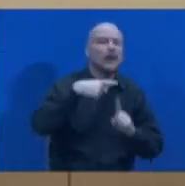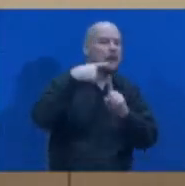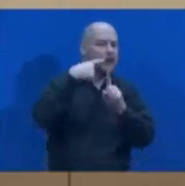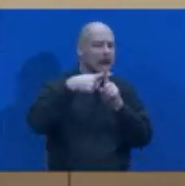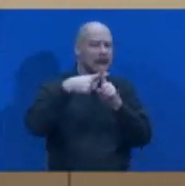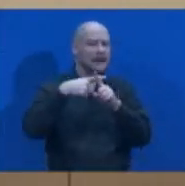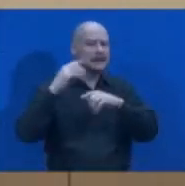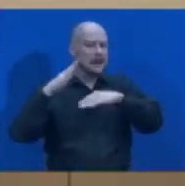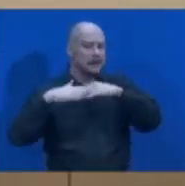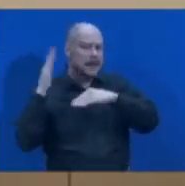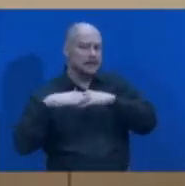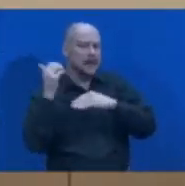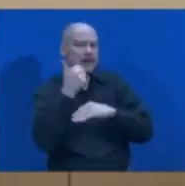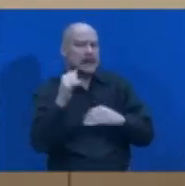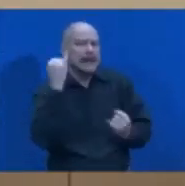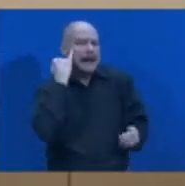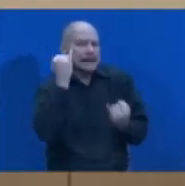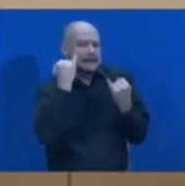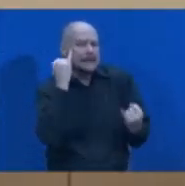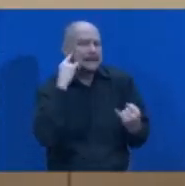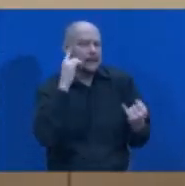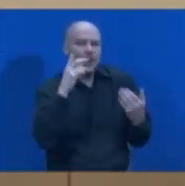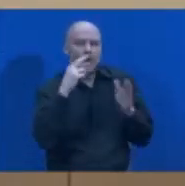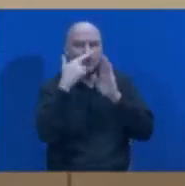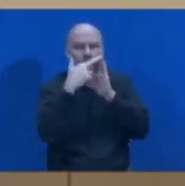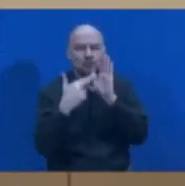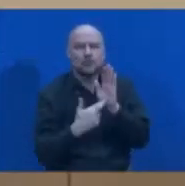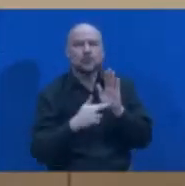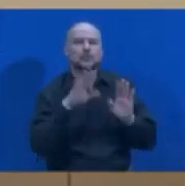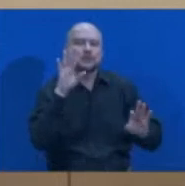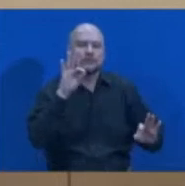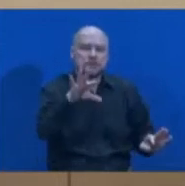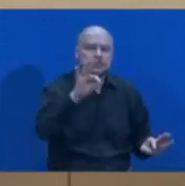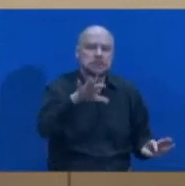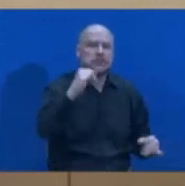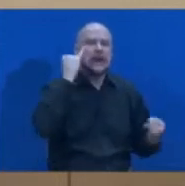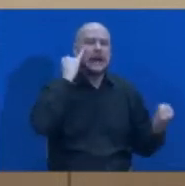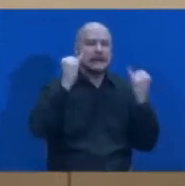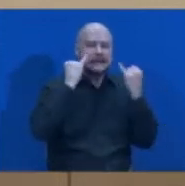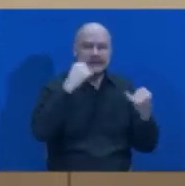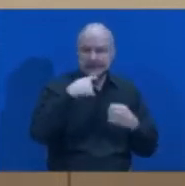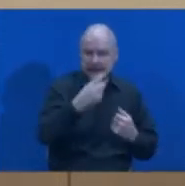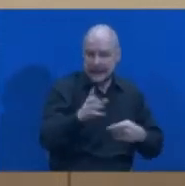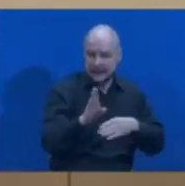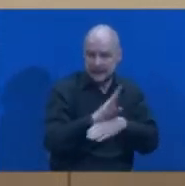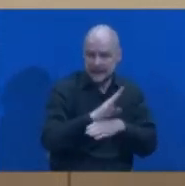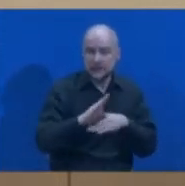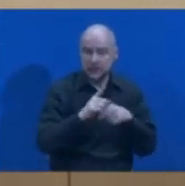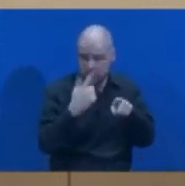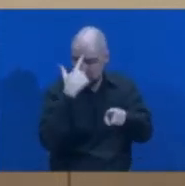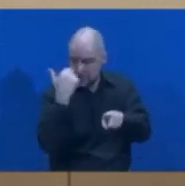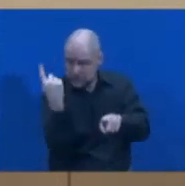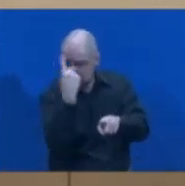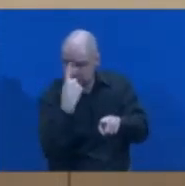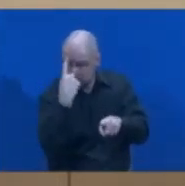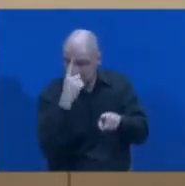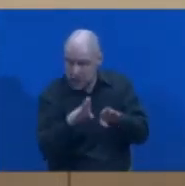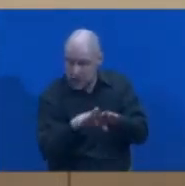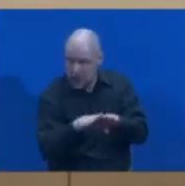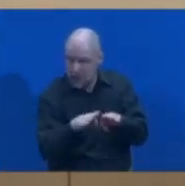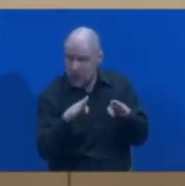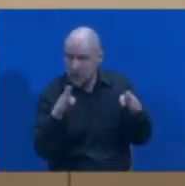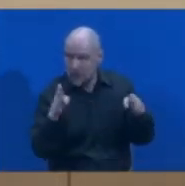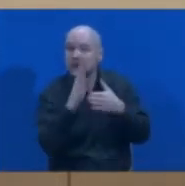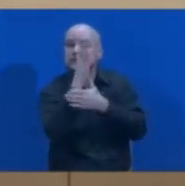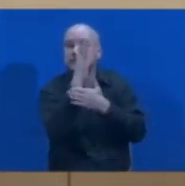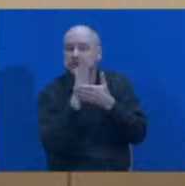any minimum guidance as far as what you're basically telling some of these businesses that might want to get back into at